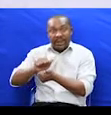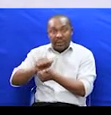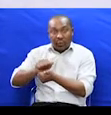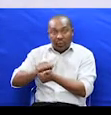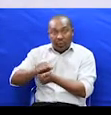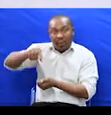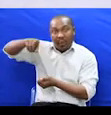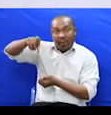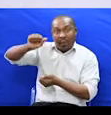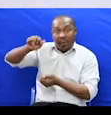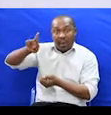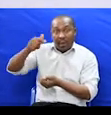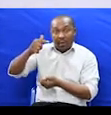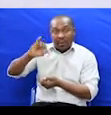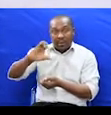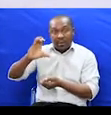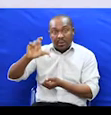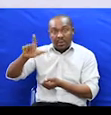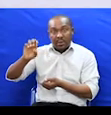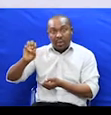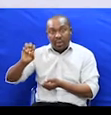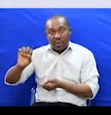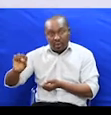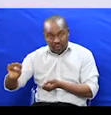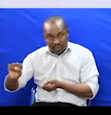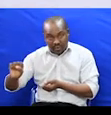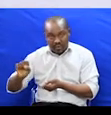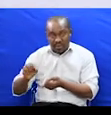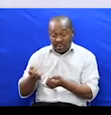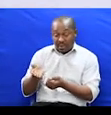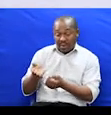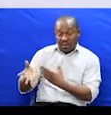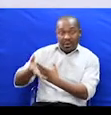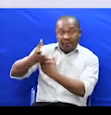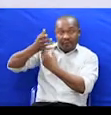particles that found in